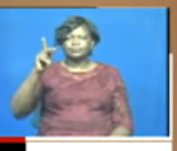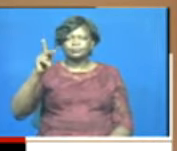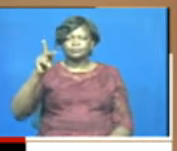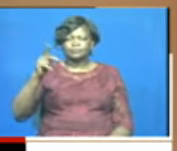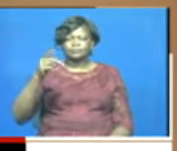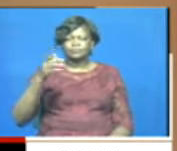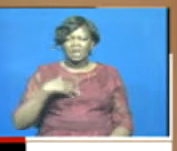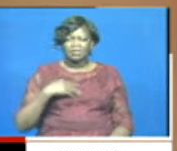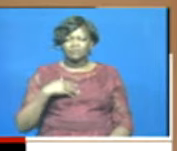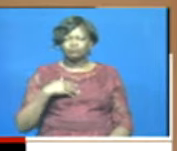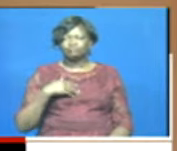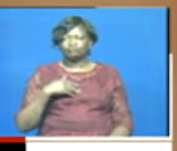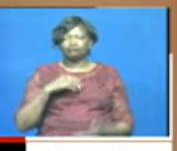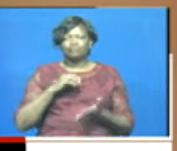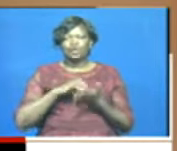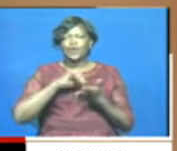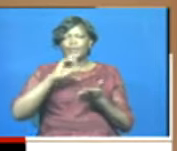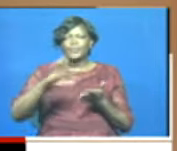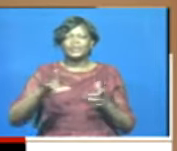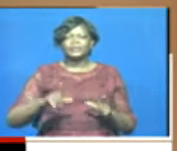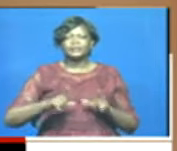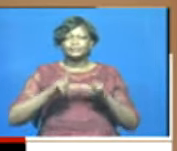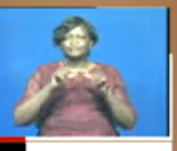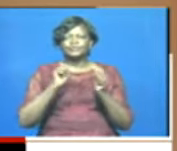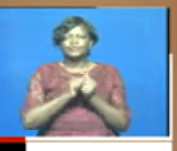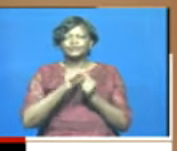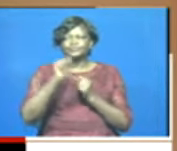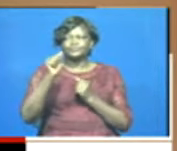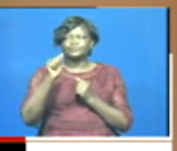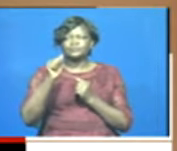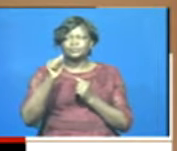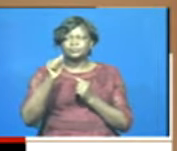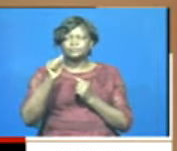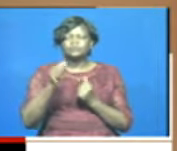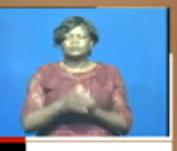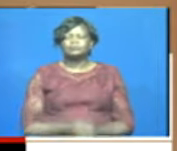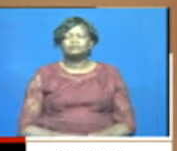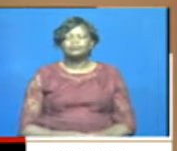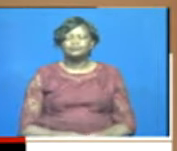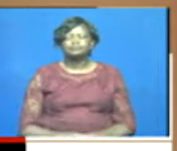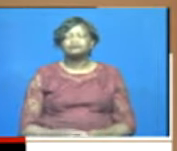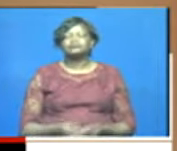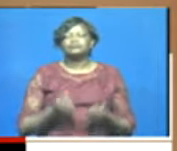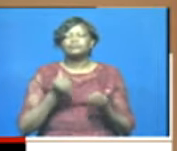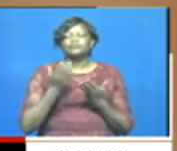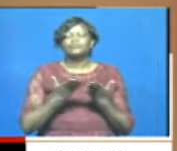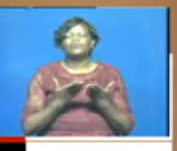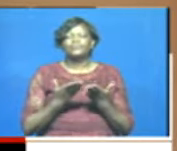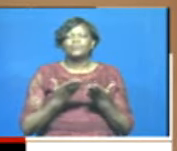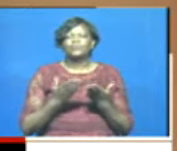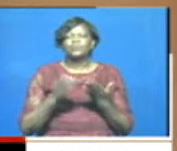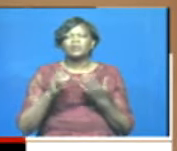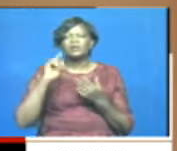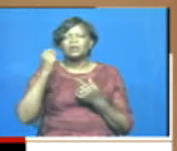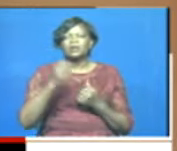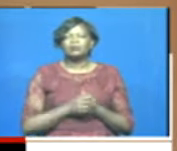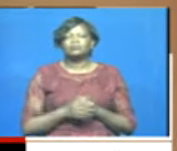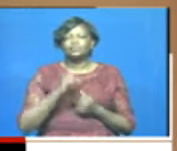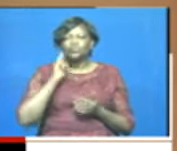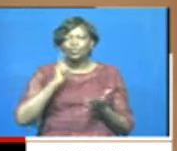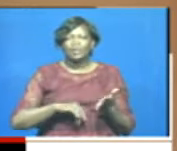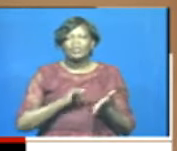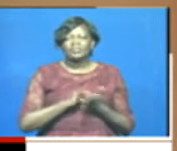revoked the licenses of 15 postal and courier services operators in the country. The regulator has said the